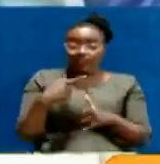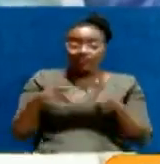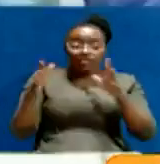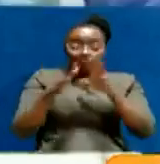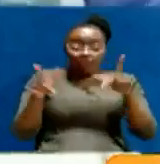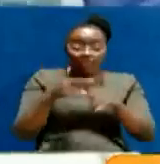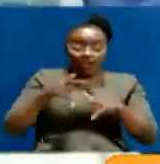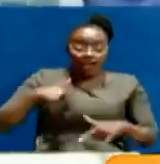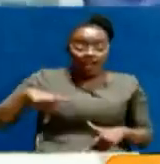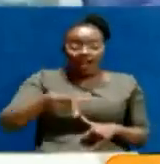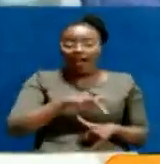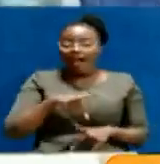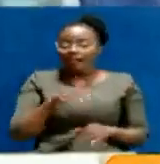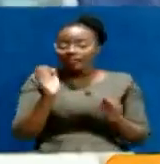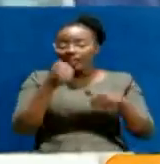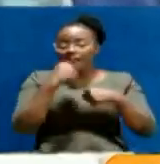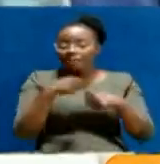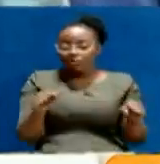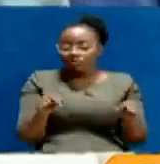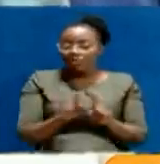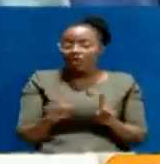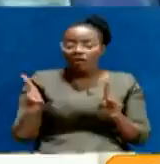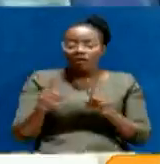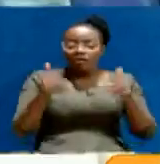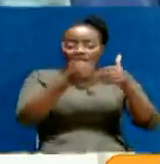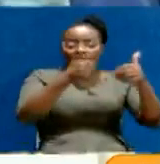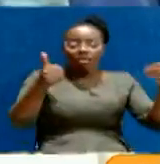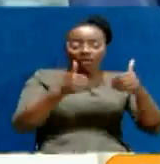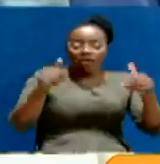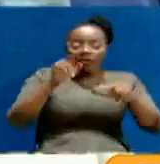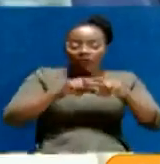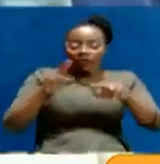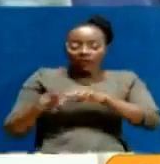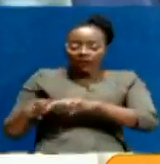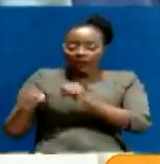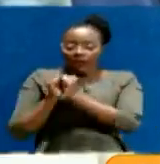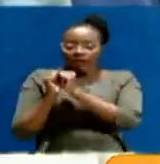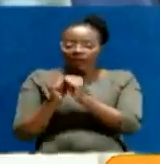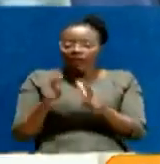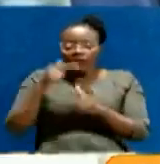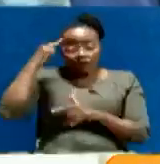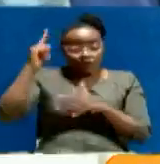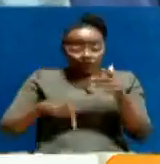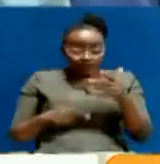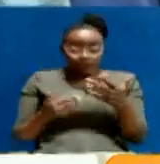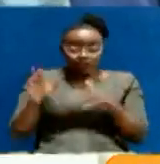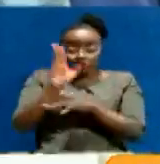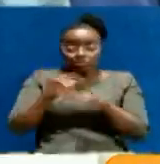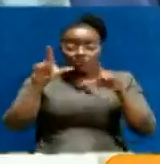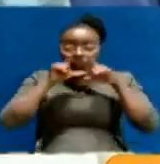mkubwa na tumeshindwa kuwaweka mbalimbali mmekaa pamoja, tulidhani kwamba kuvaa